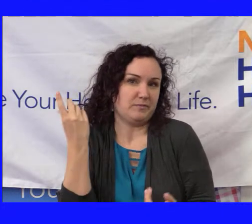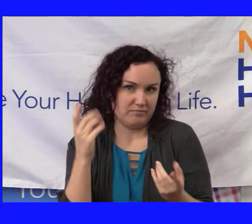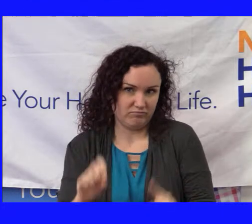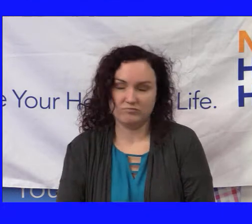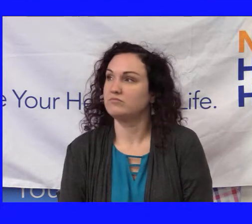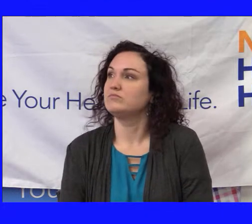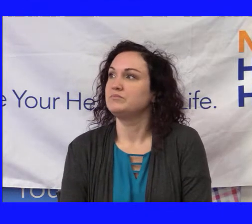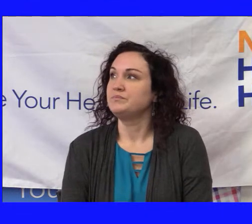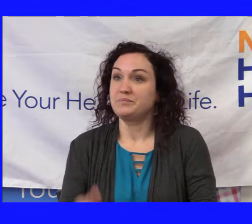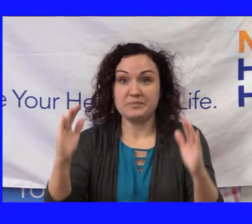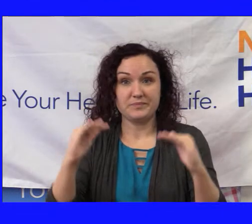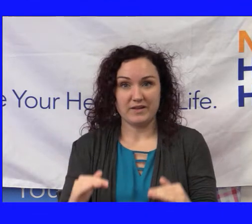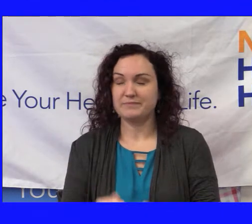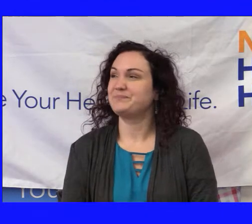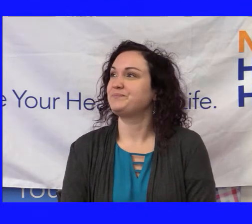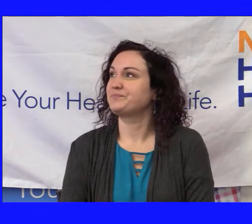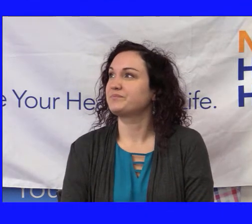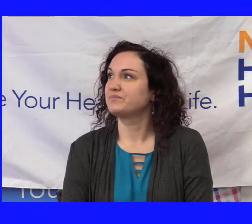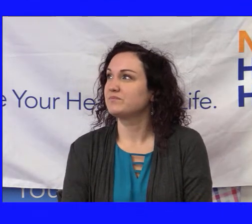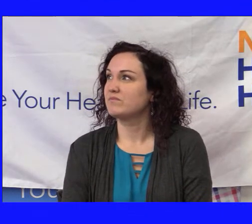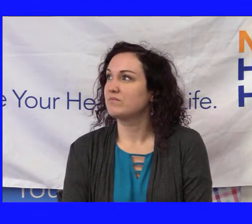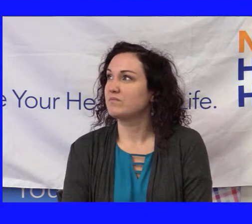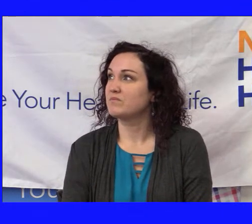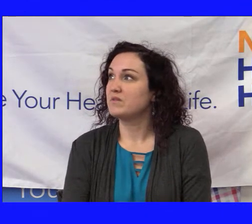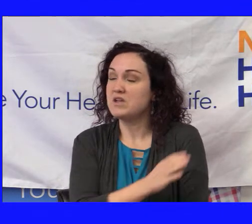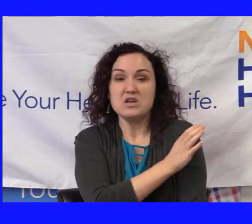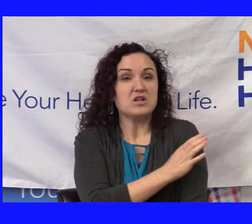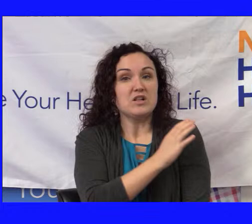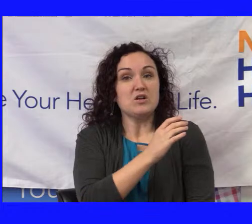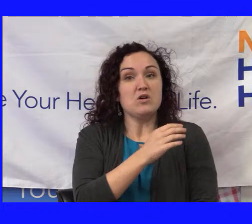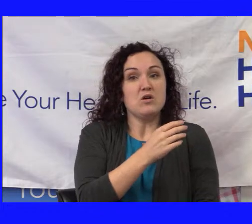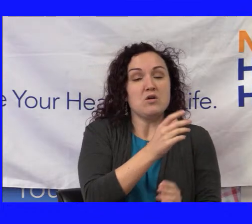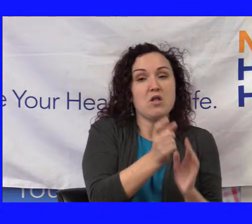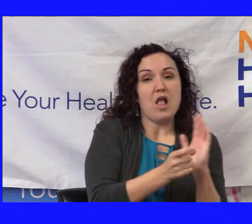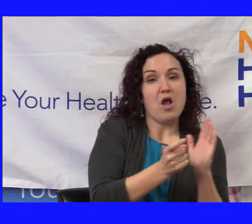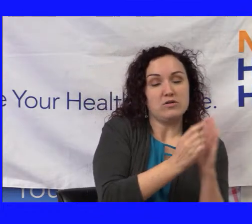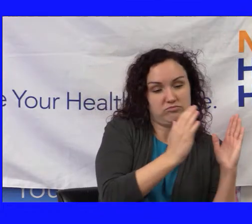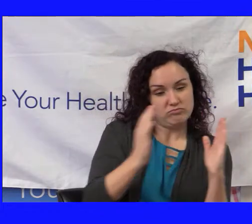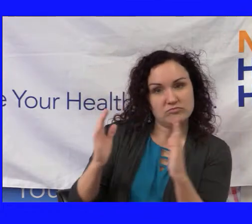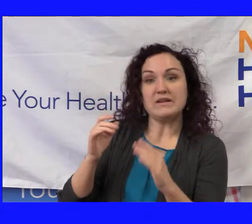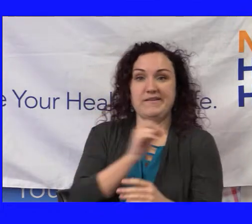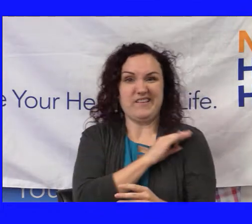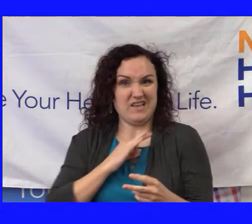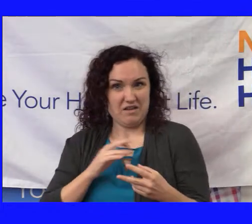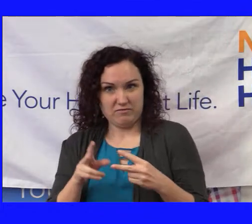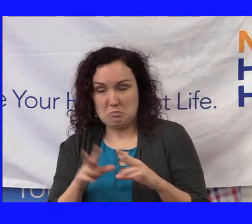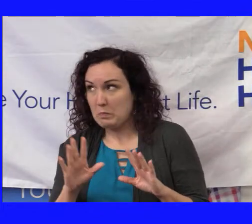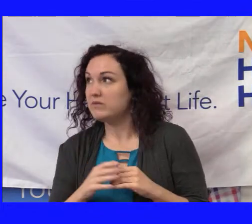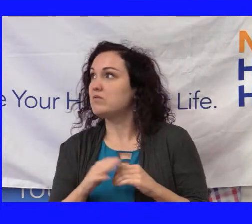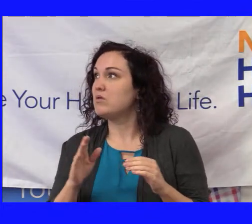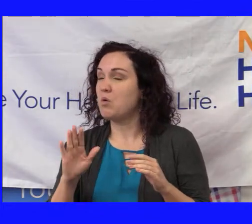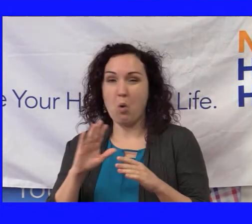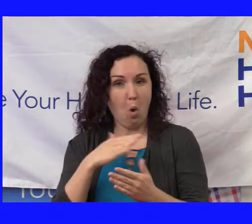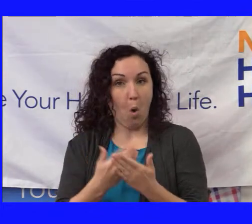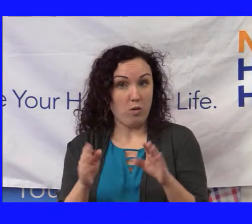Next slide, there you go. In terms of clinical hours and staff, all of our ambulatory clinics are open the